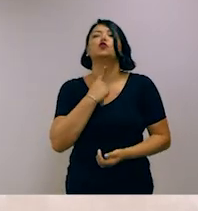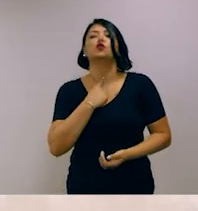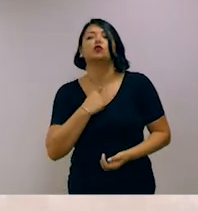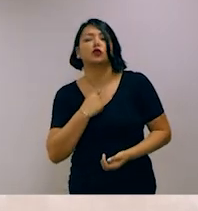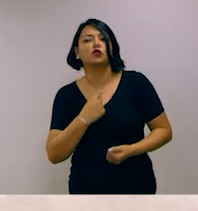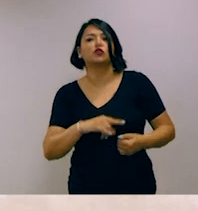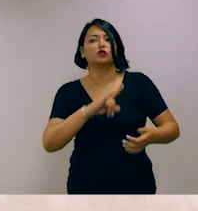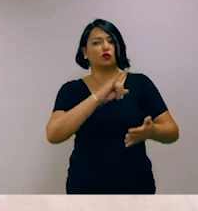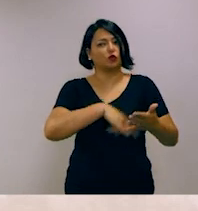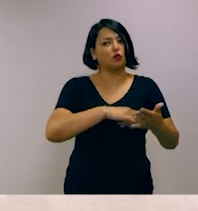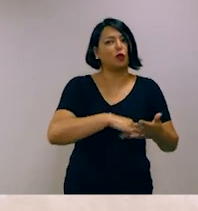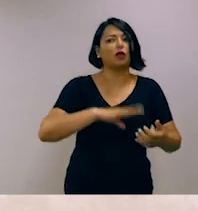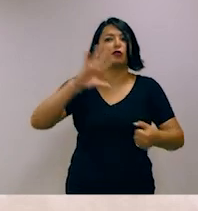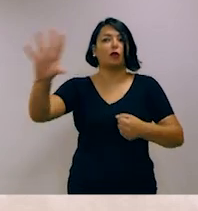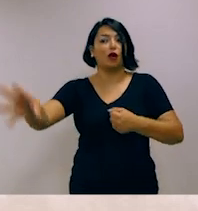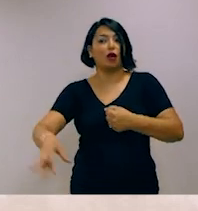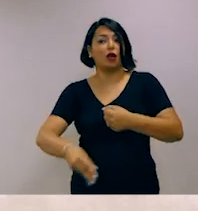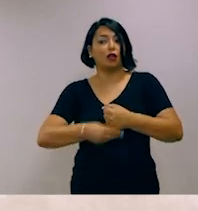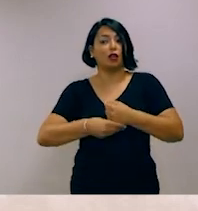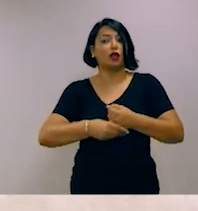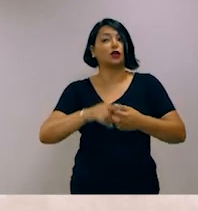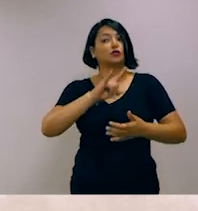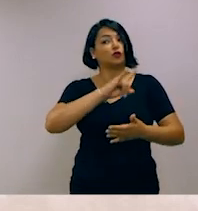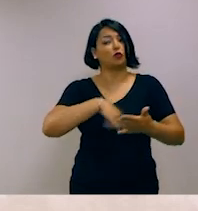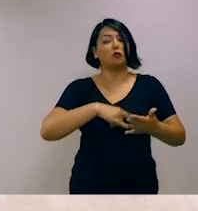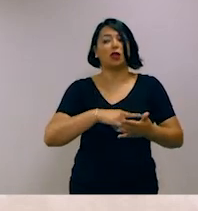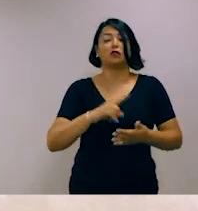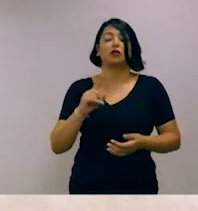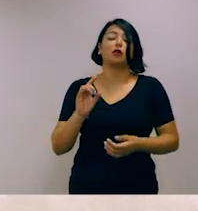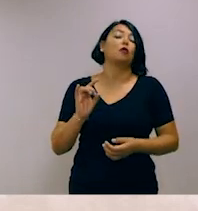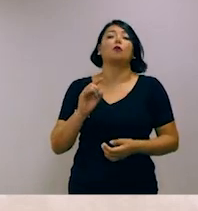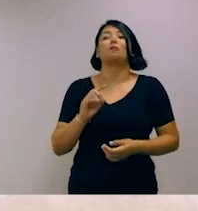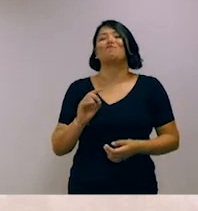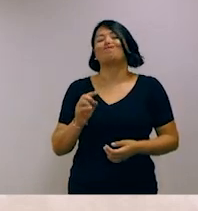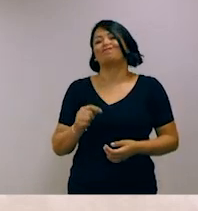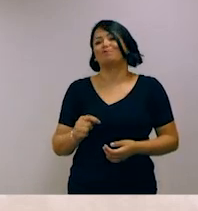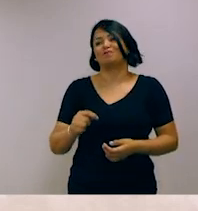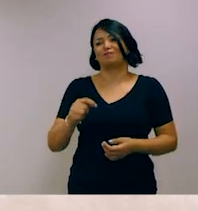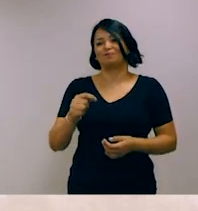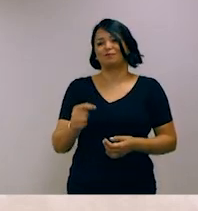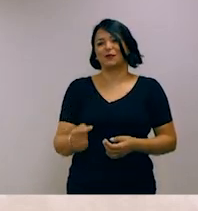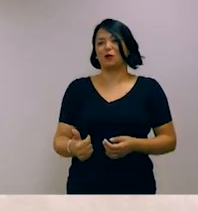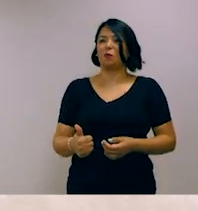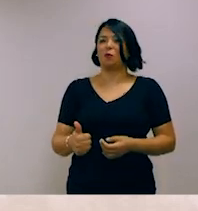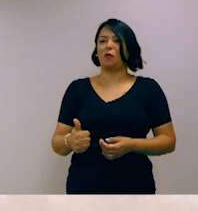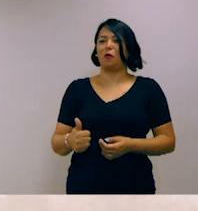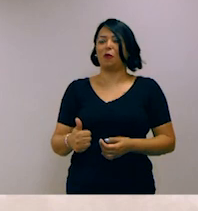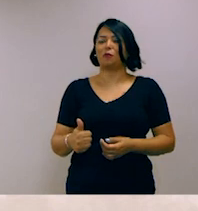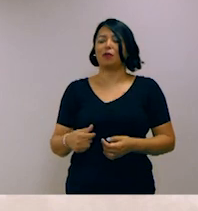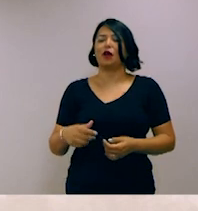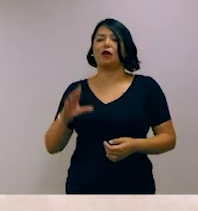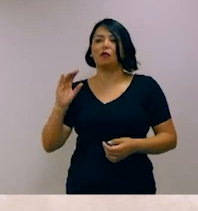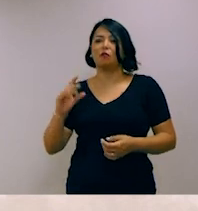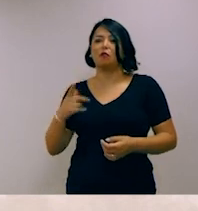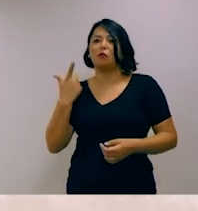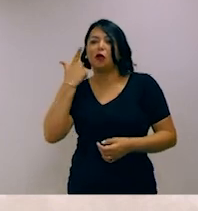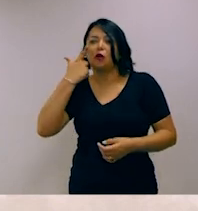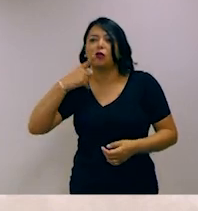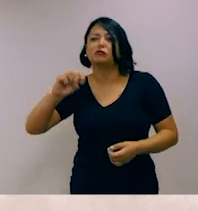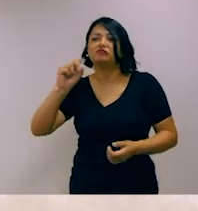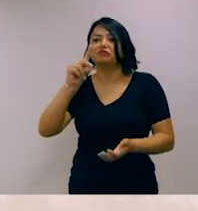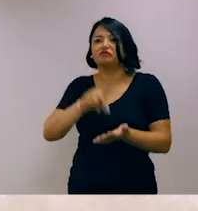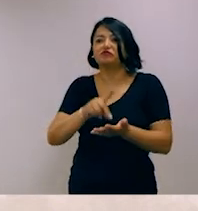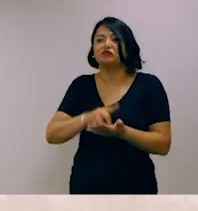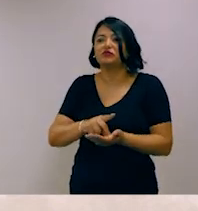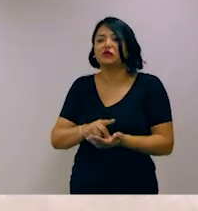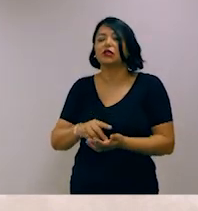the petitions, and the annexes, they were not sufficient, not even for a human being